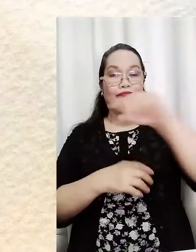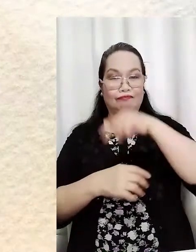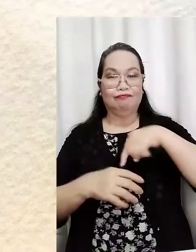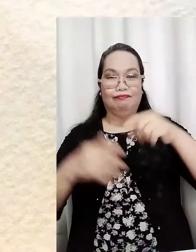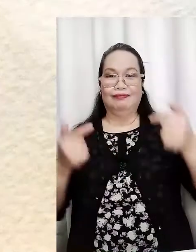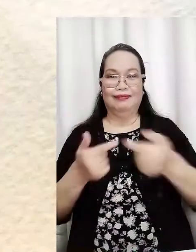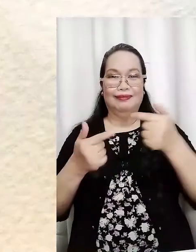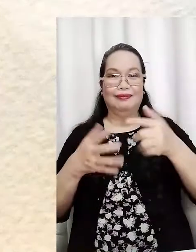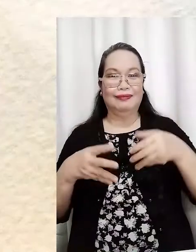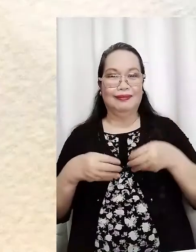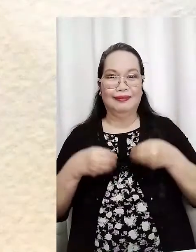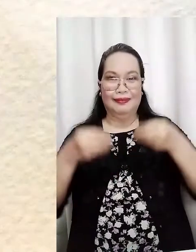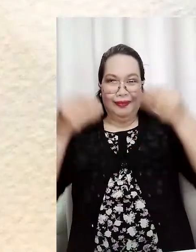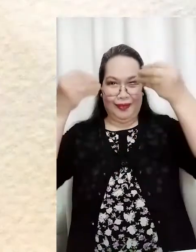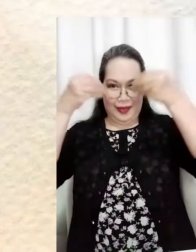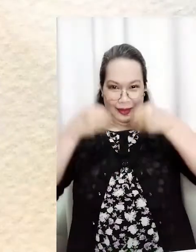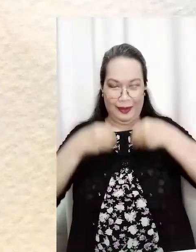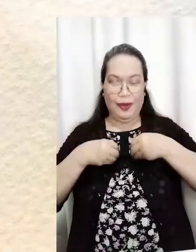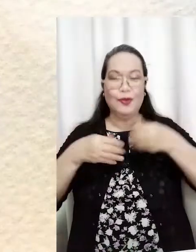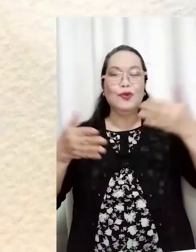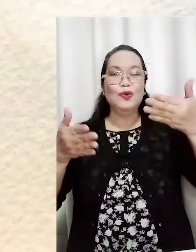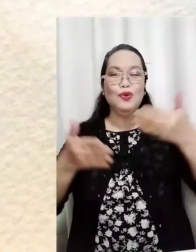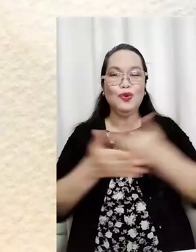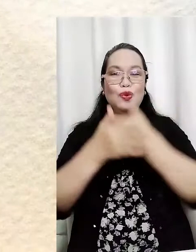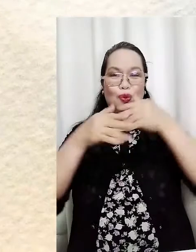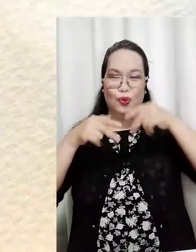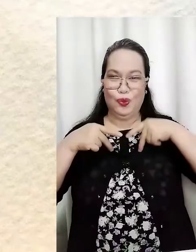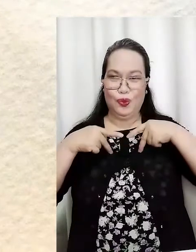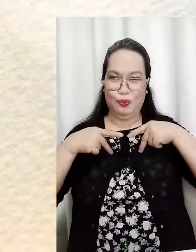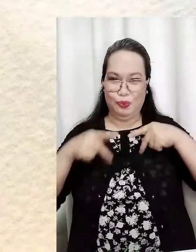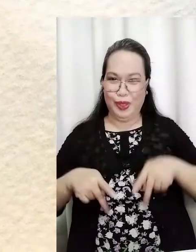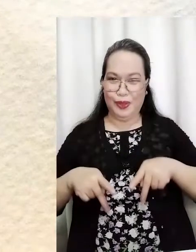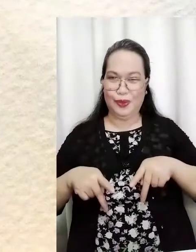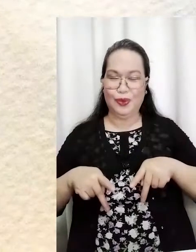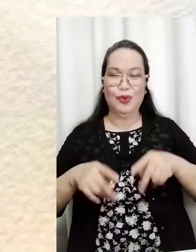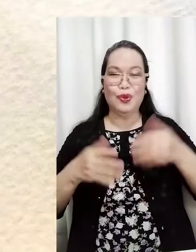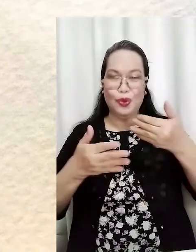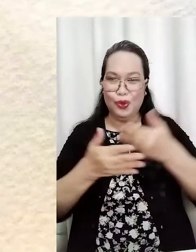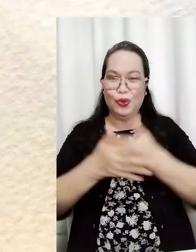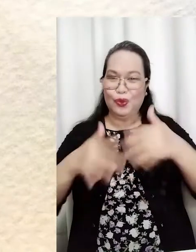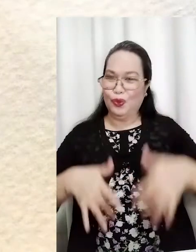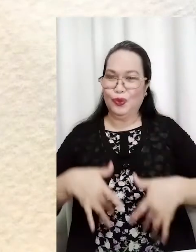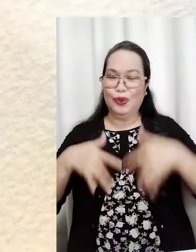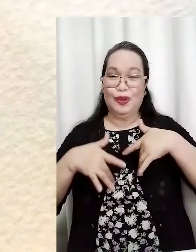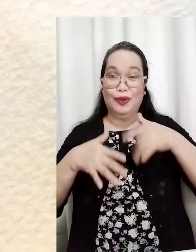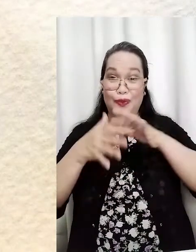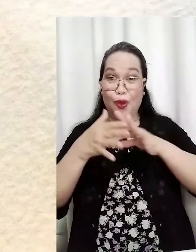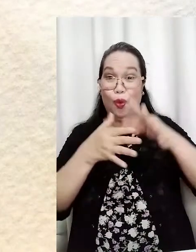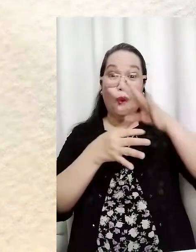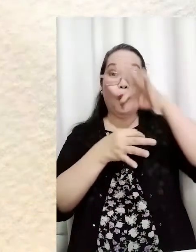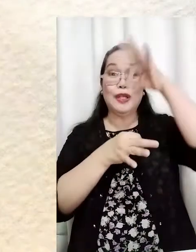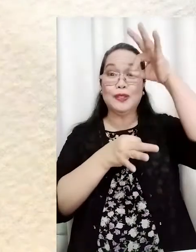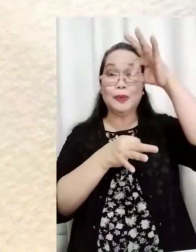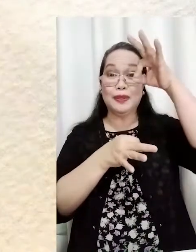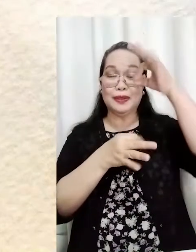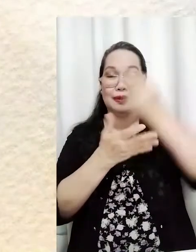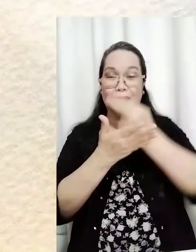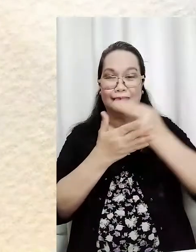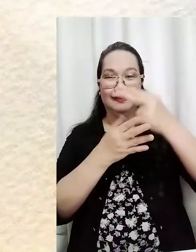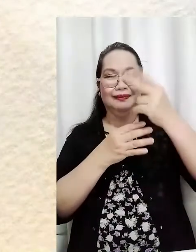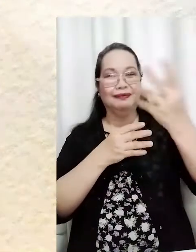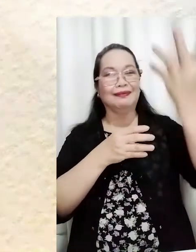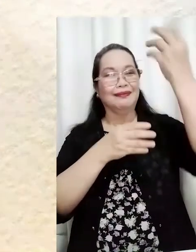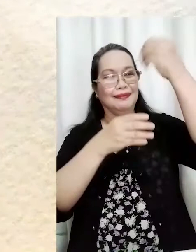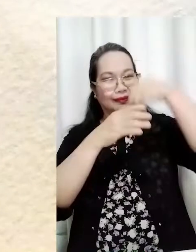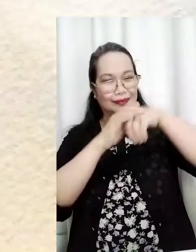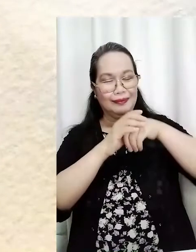sins, giving us a new birth and a new life through the Holy Spirit. He generously